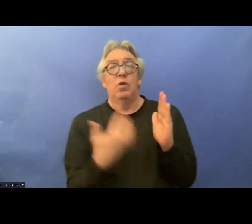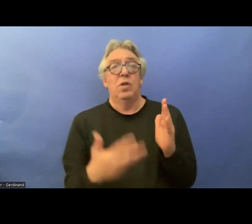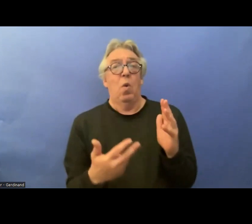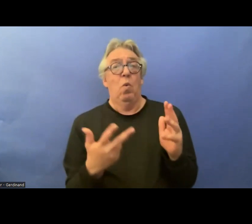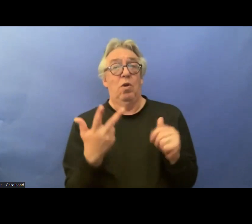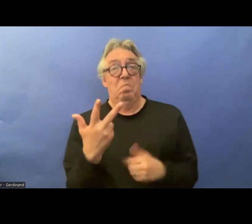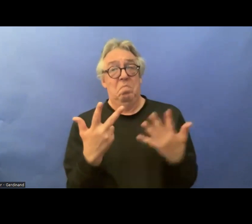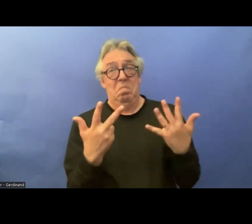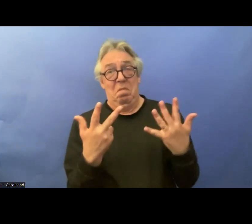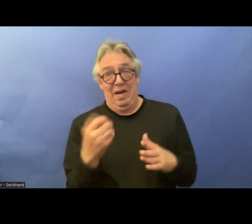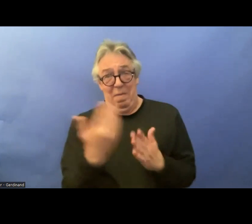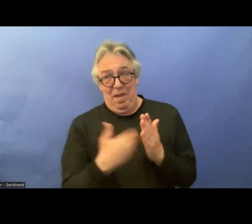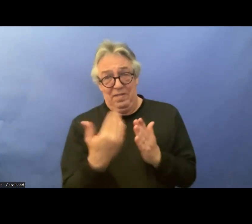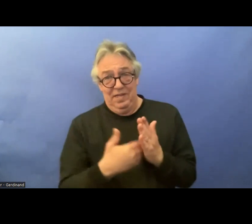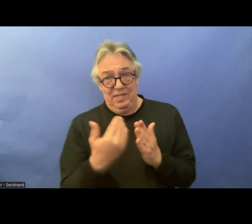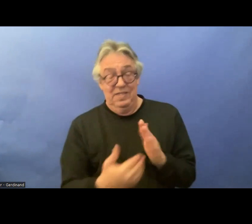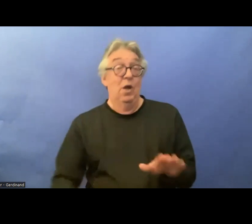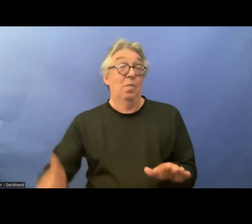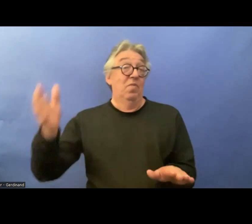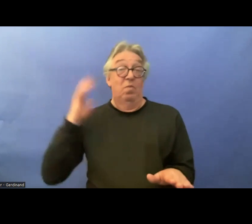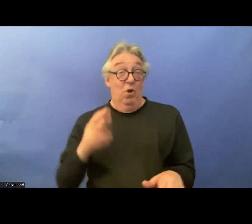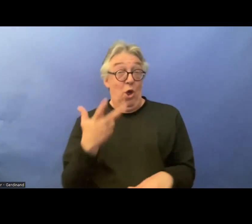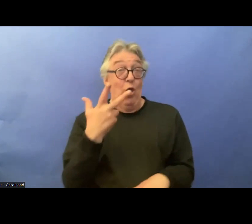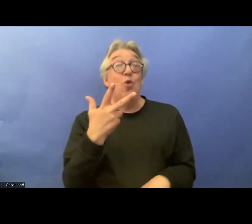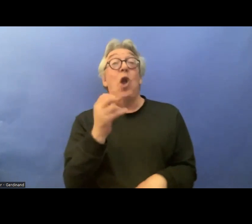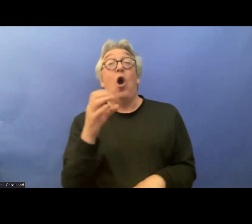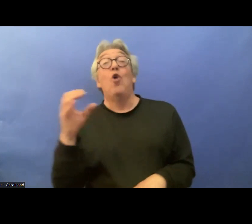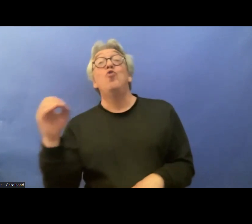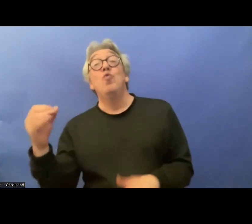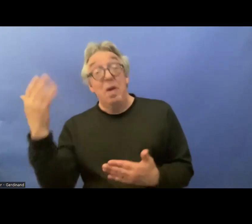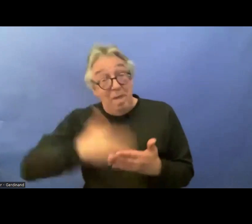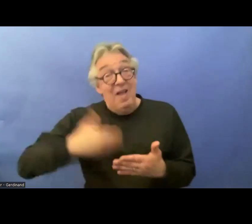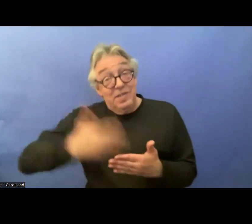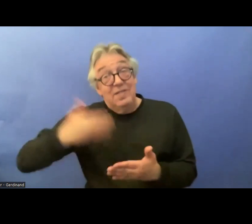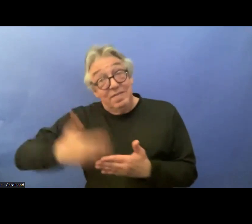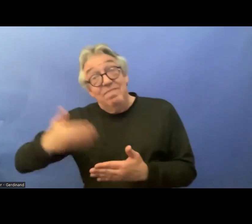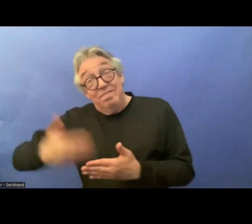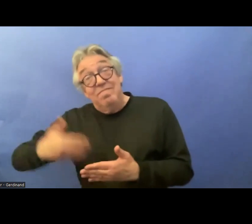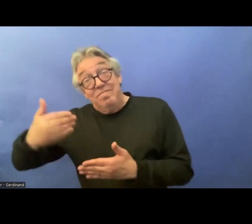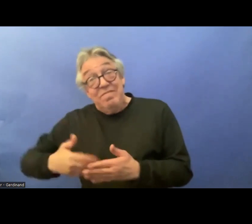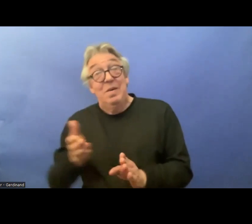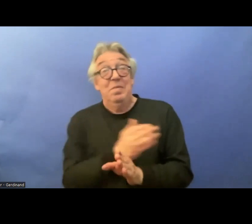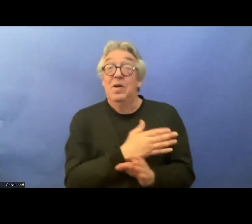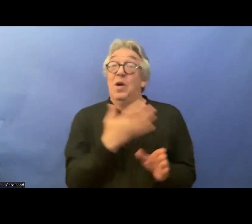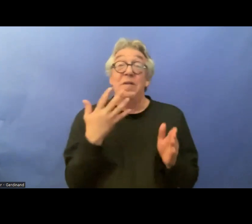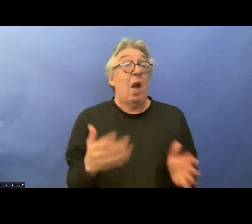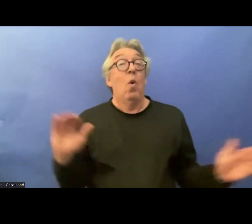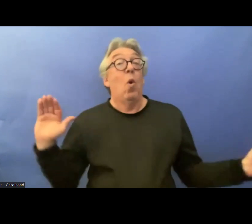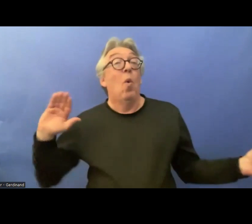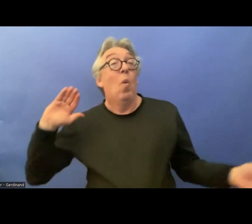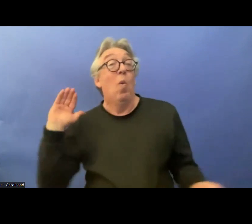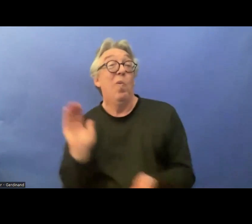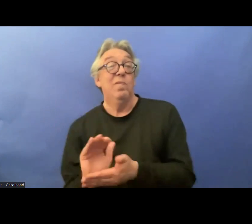for 2024 compared to about 300 pages from the previous year. And we saw